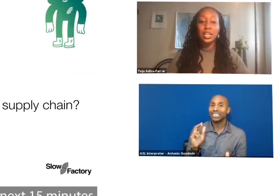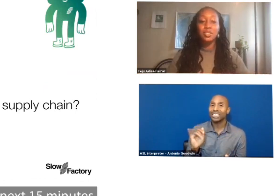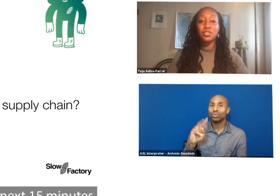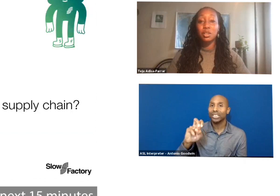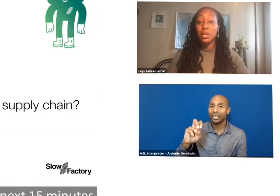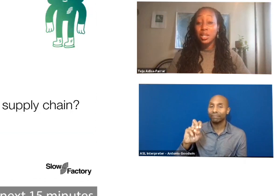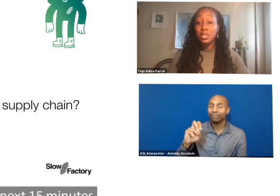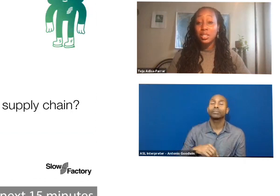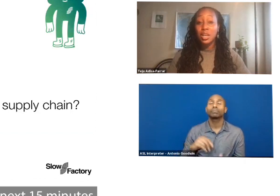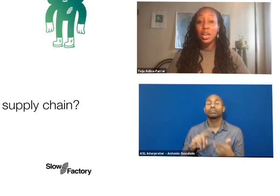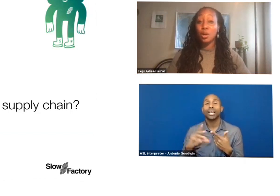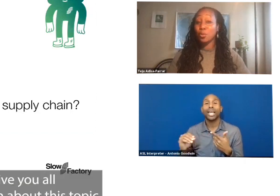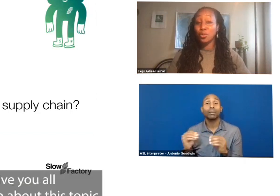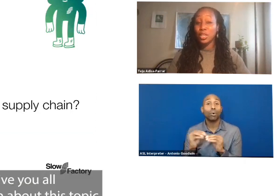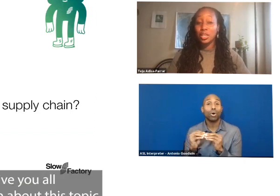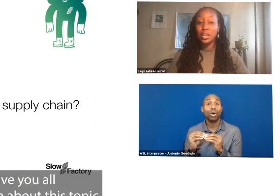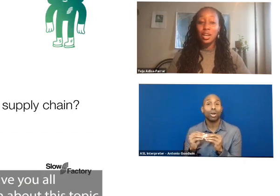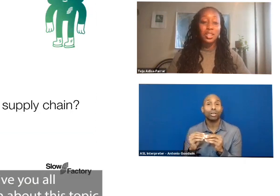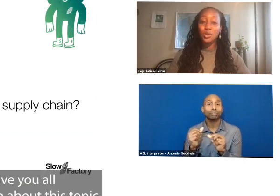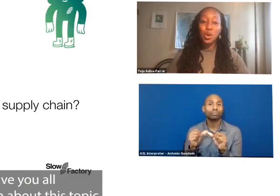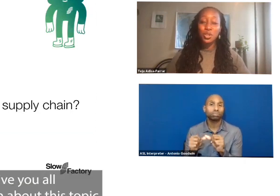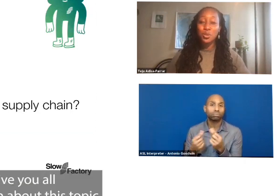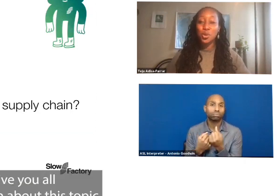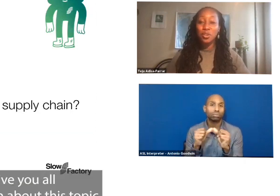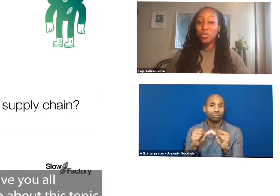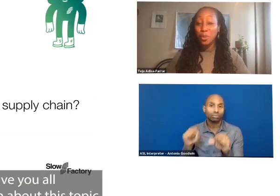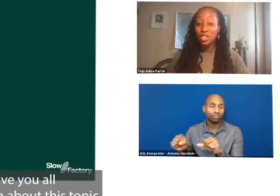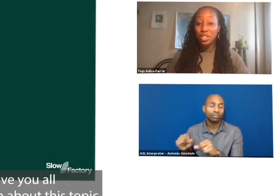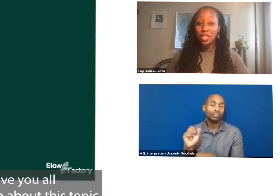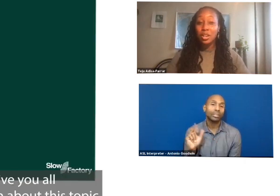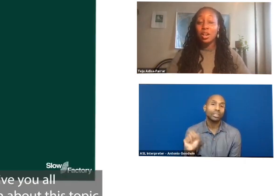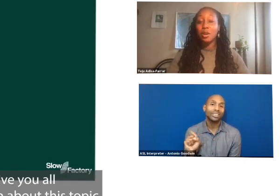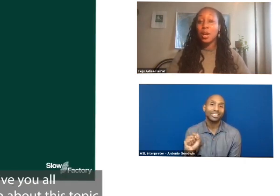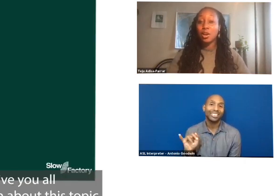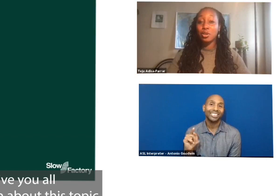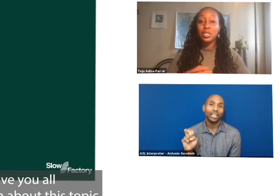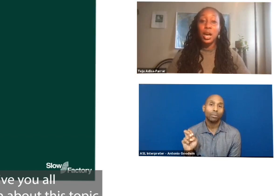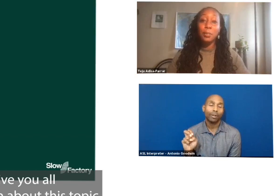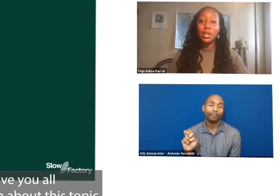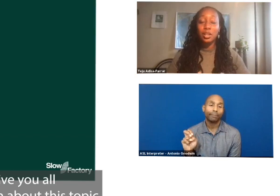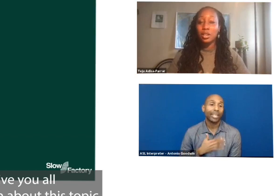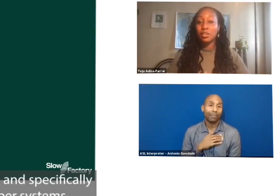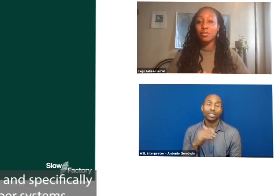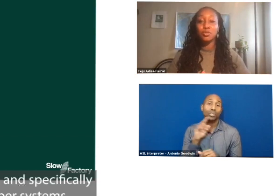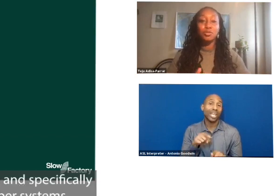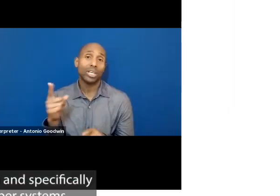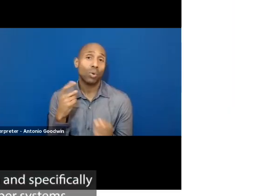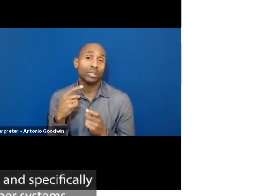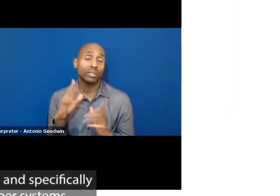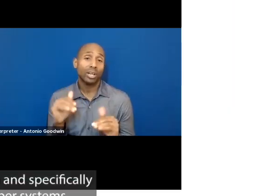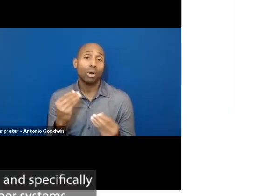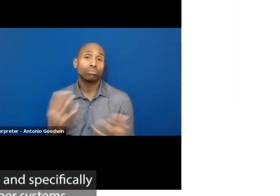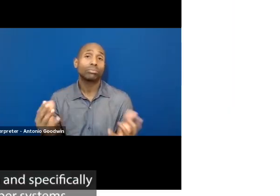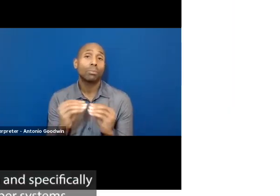the next 15 minutes and hopefully give you all some more information about this topic of